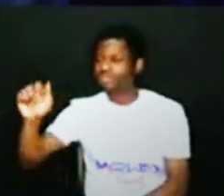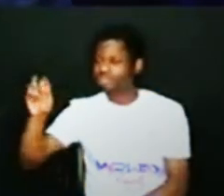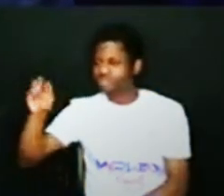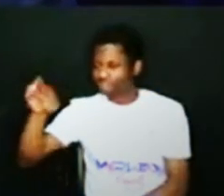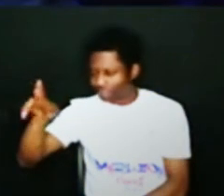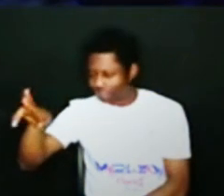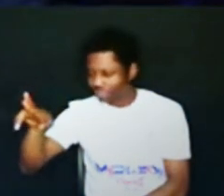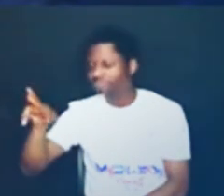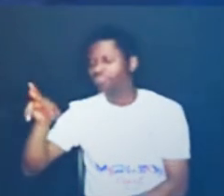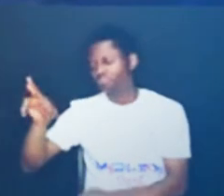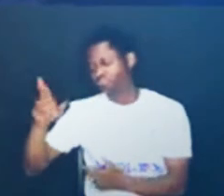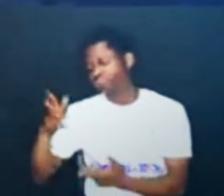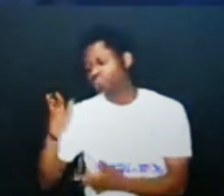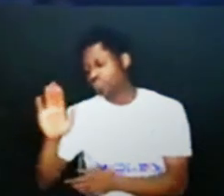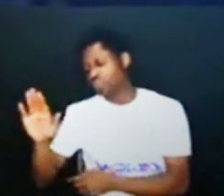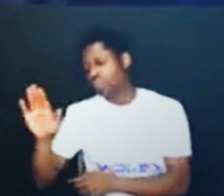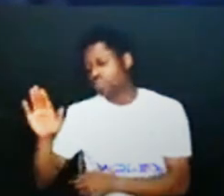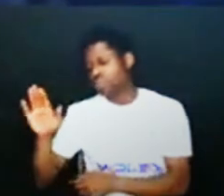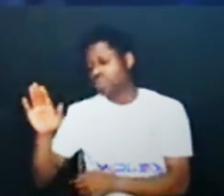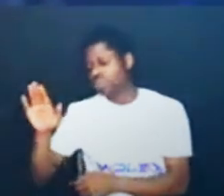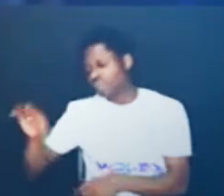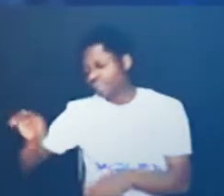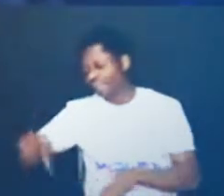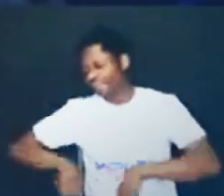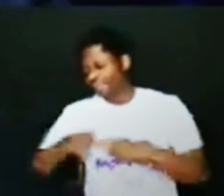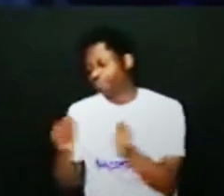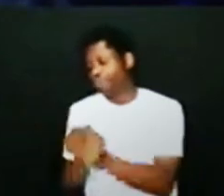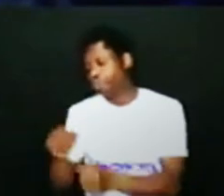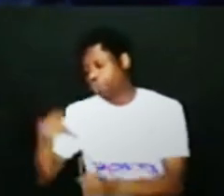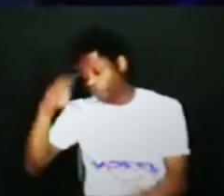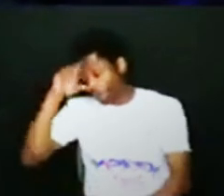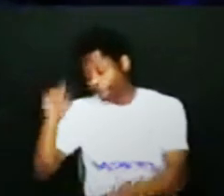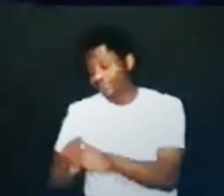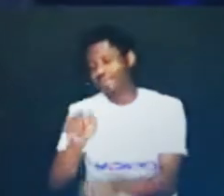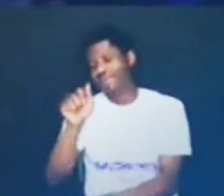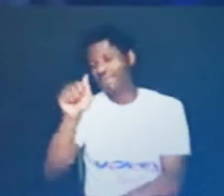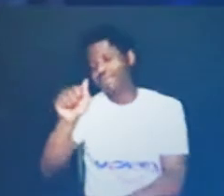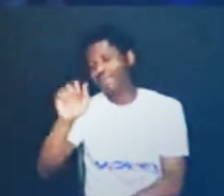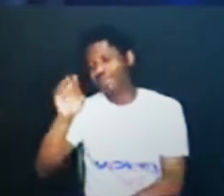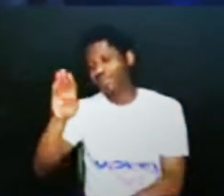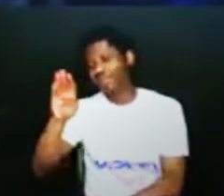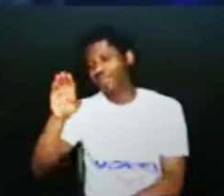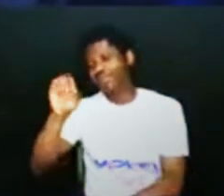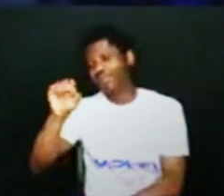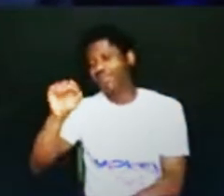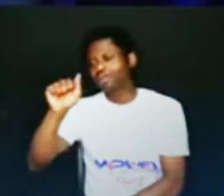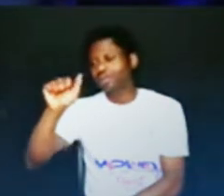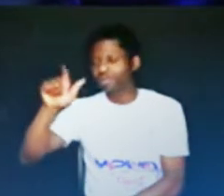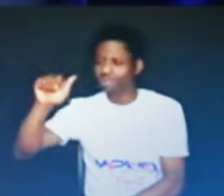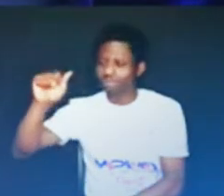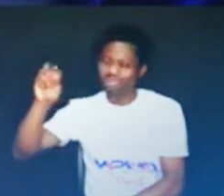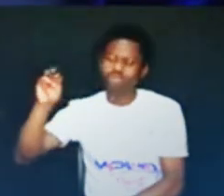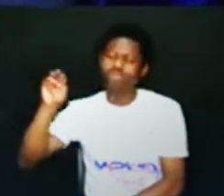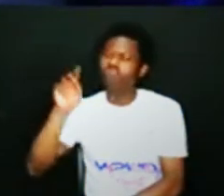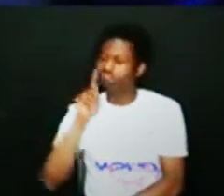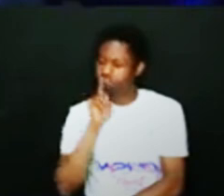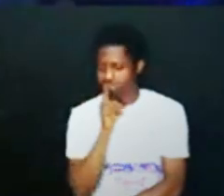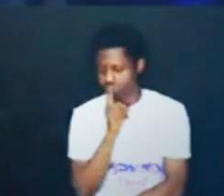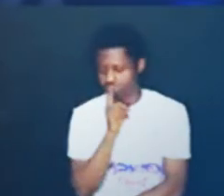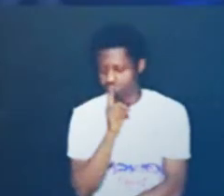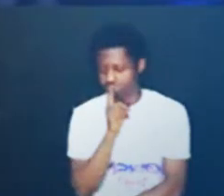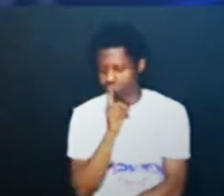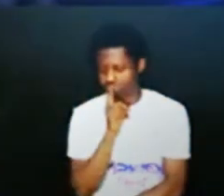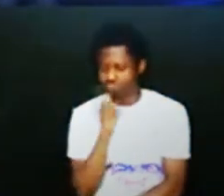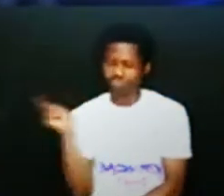or yunya and for a kuma and two asim ye so na tama de awkwat na ninya Absalom fi kum.